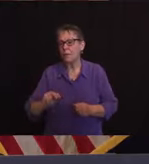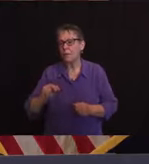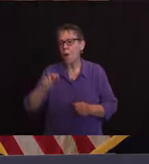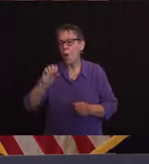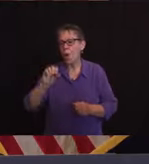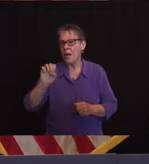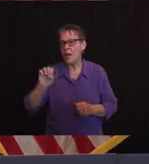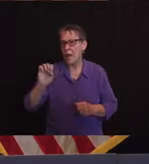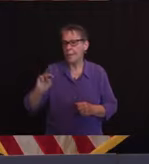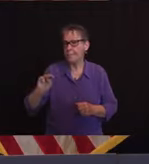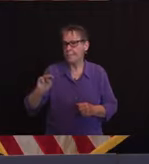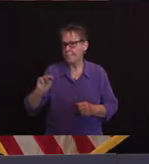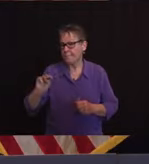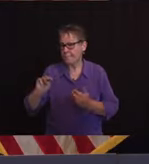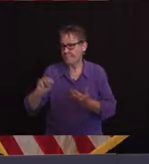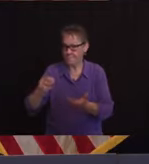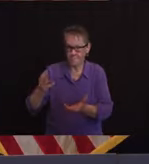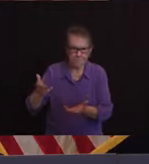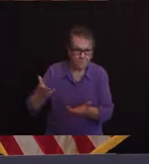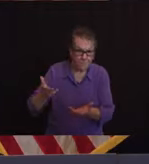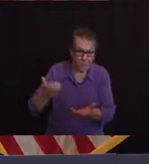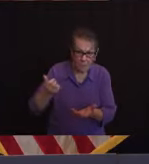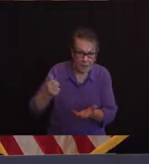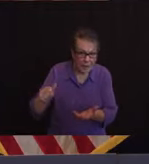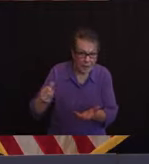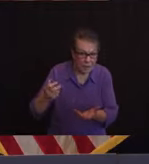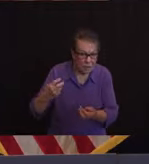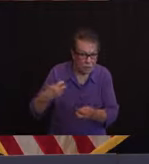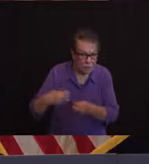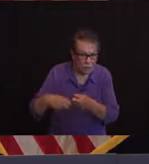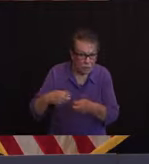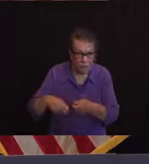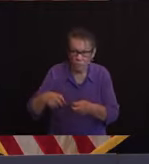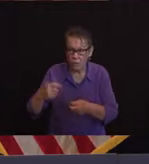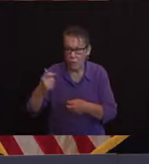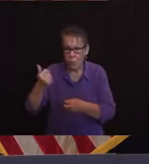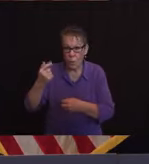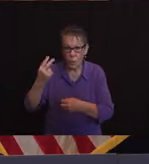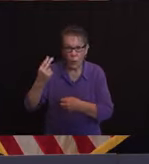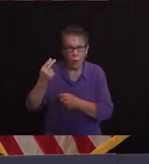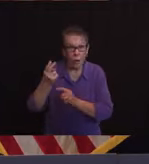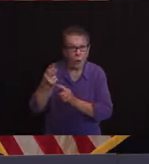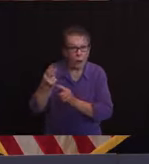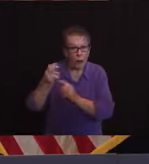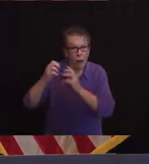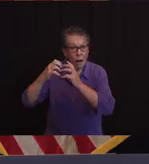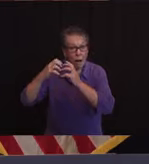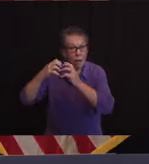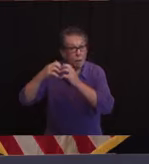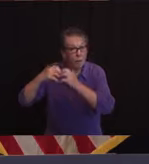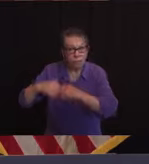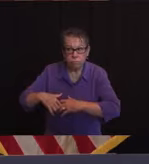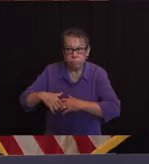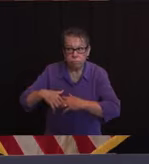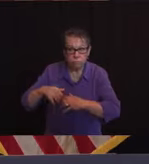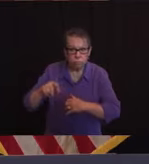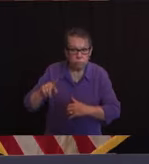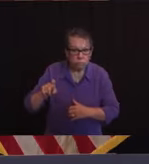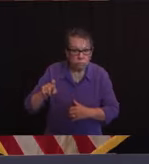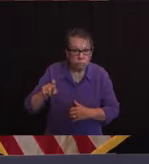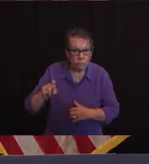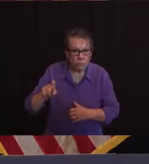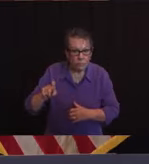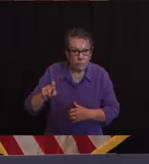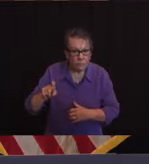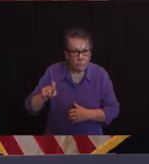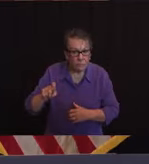America's Best Value Inn is not habitable. So those 11 individuals have been relocated to